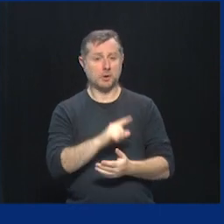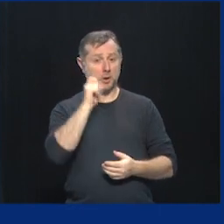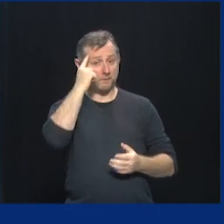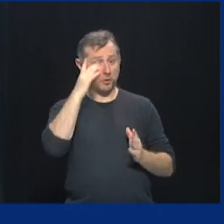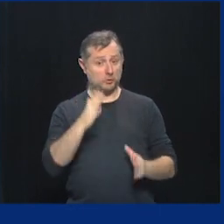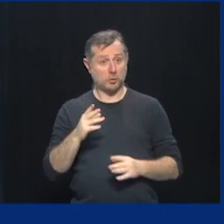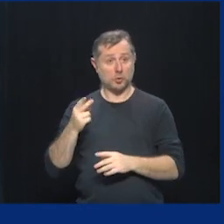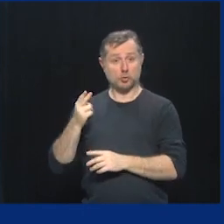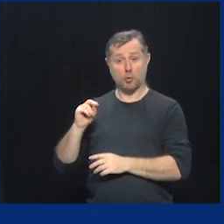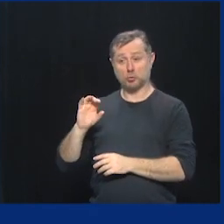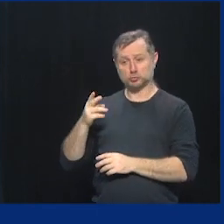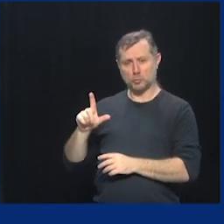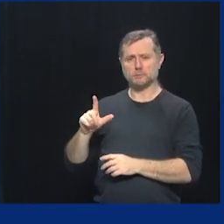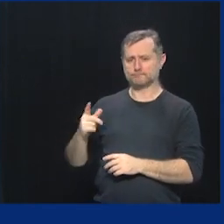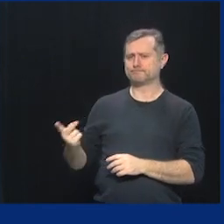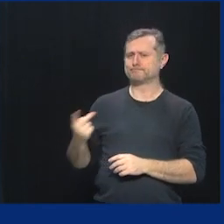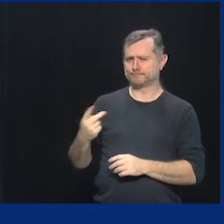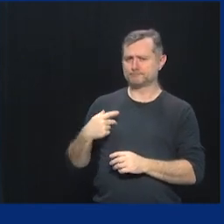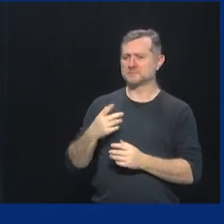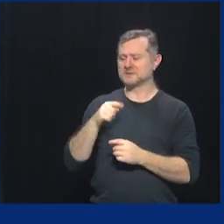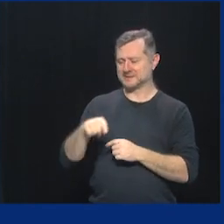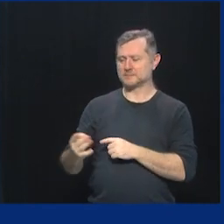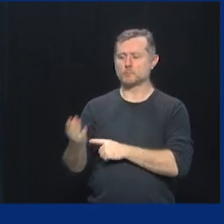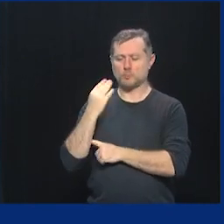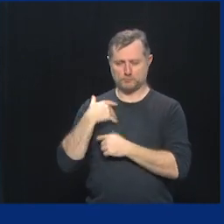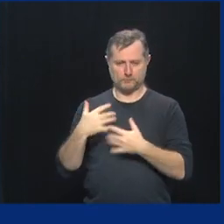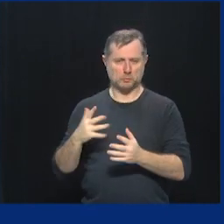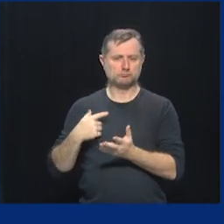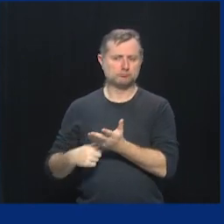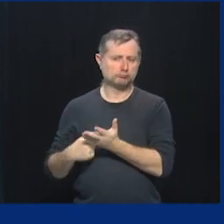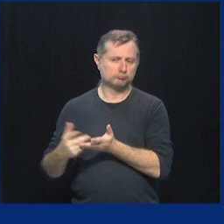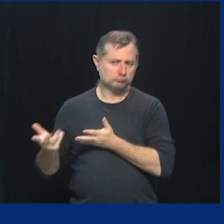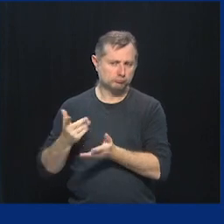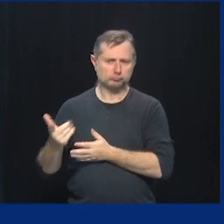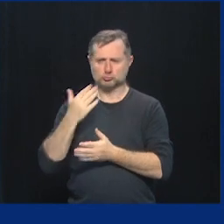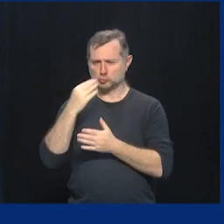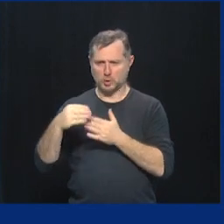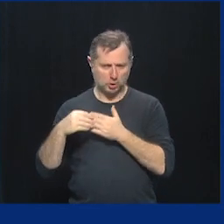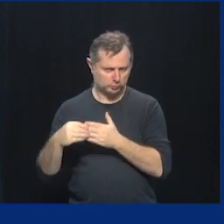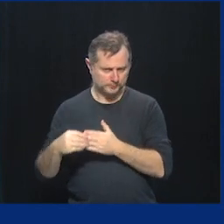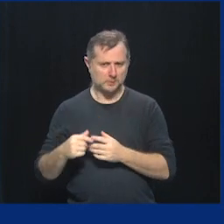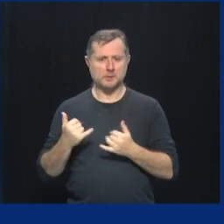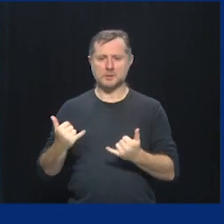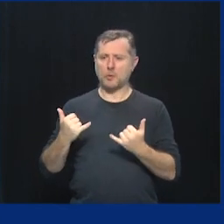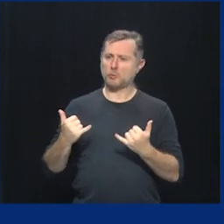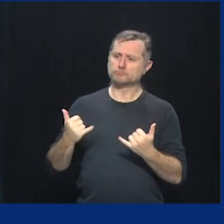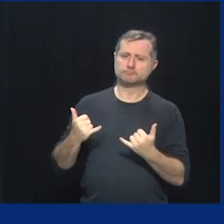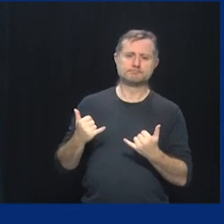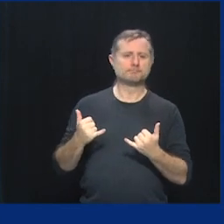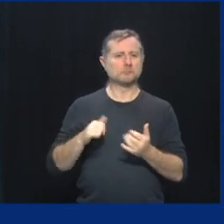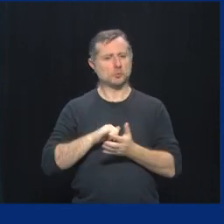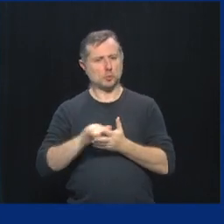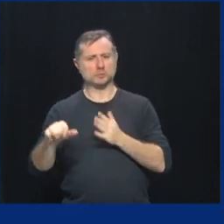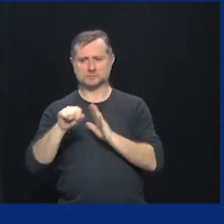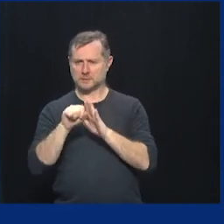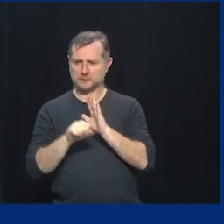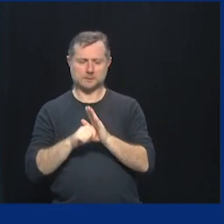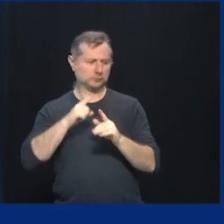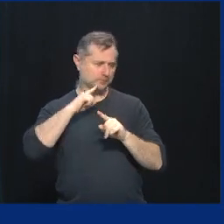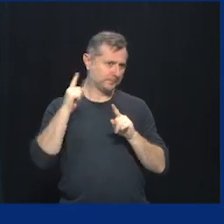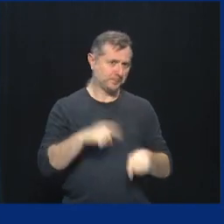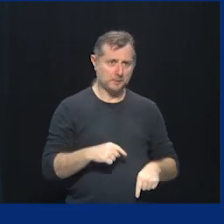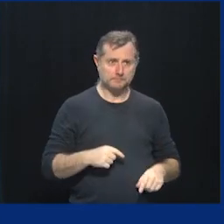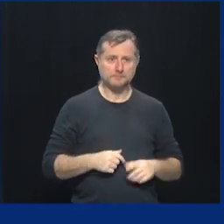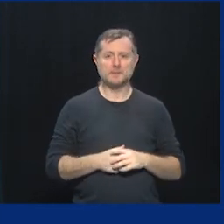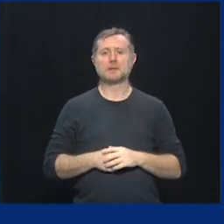night, this morning. Thank you for your leadership. Thank you for the way the state of New York responded. We are truly all in